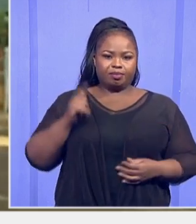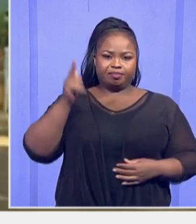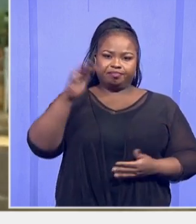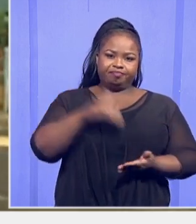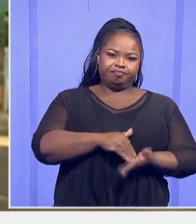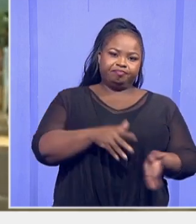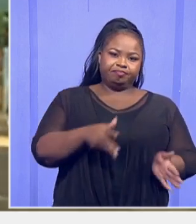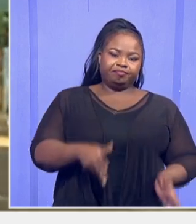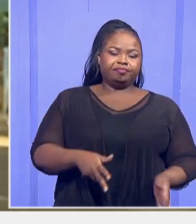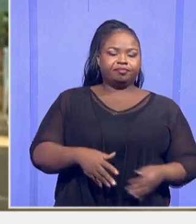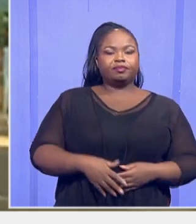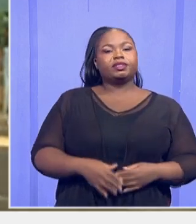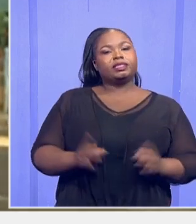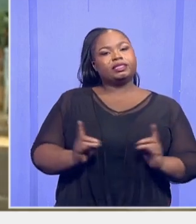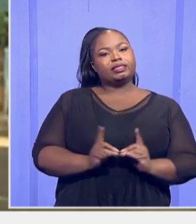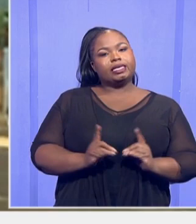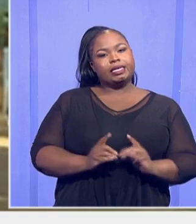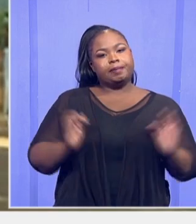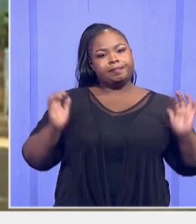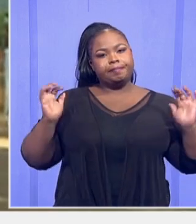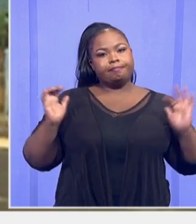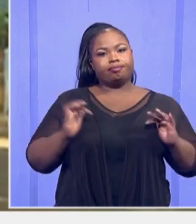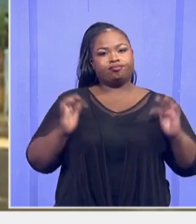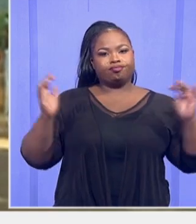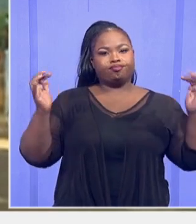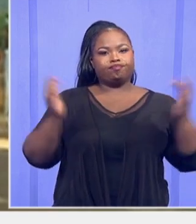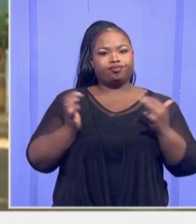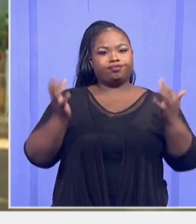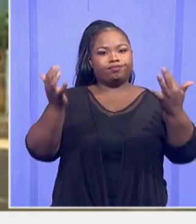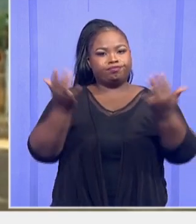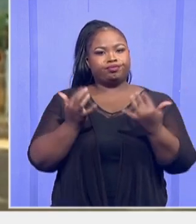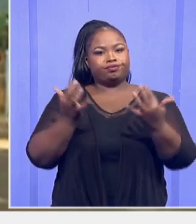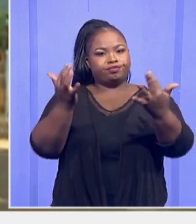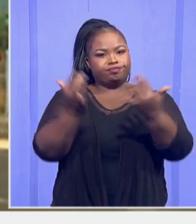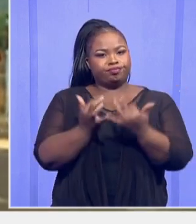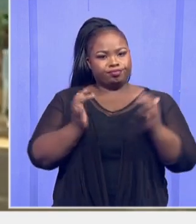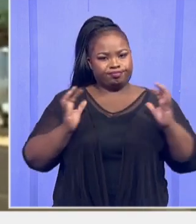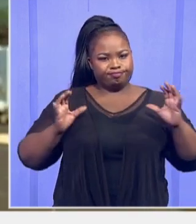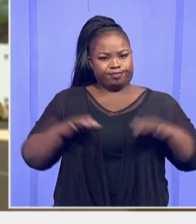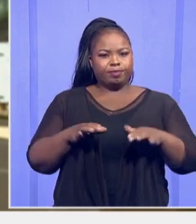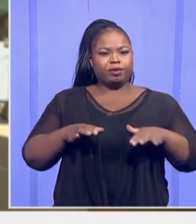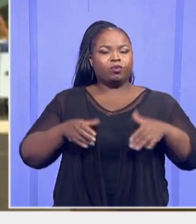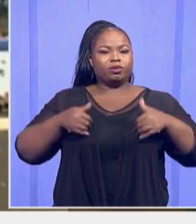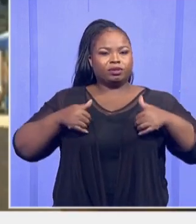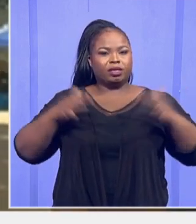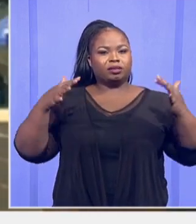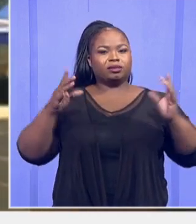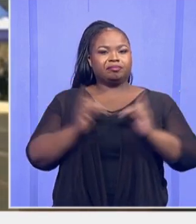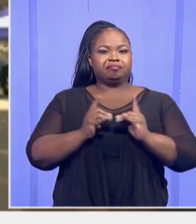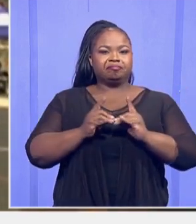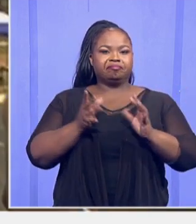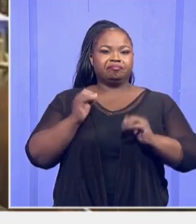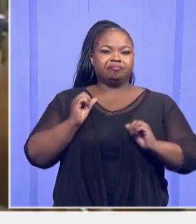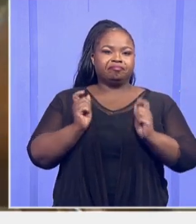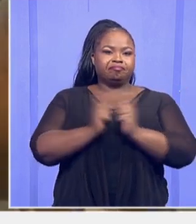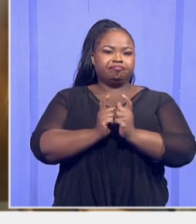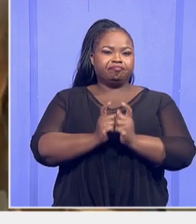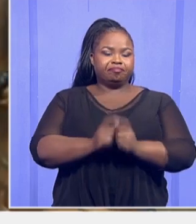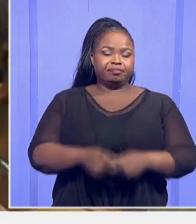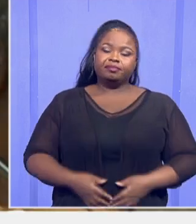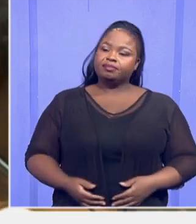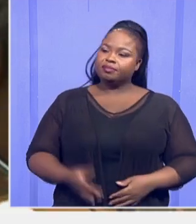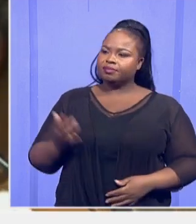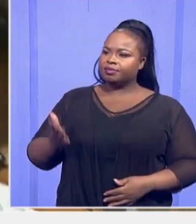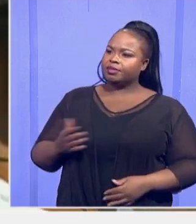here at the stadium for more crazier performance before the actual start of the game. And then let's talk about prizes. People